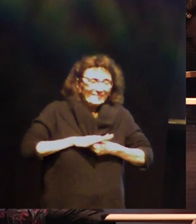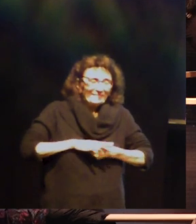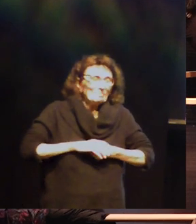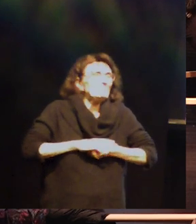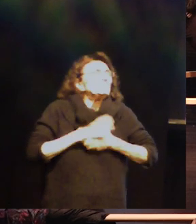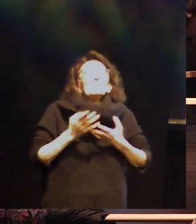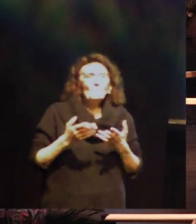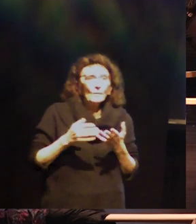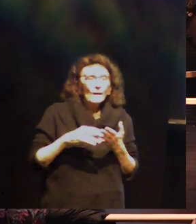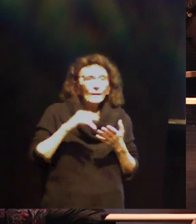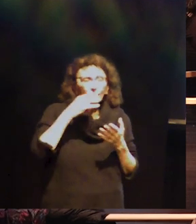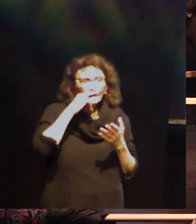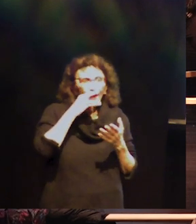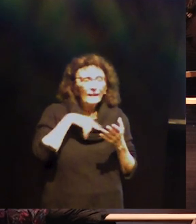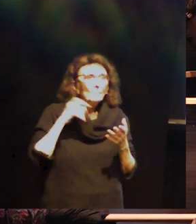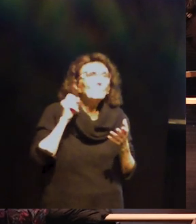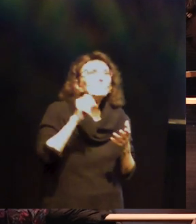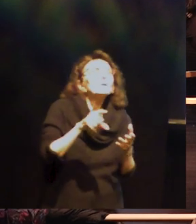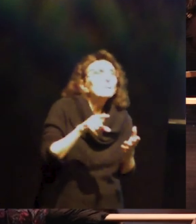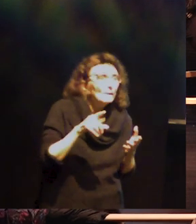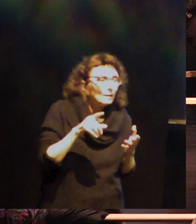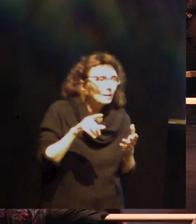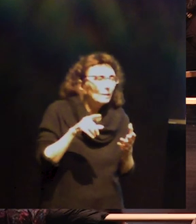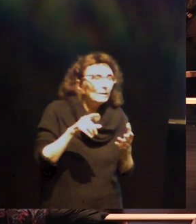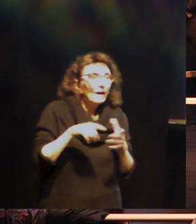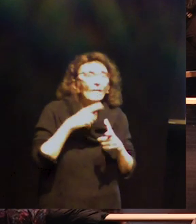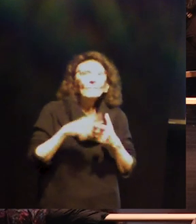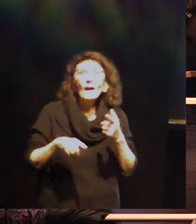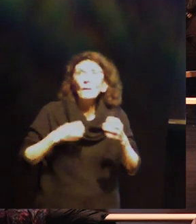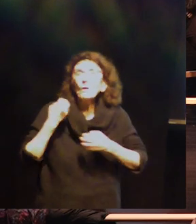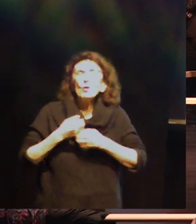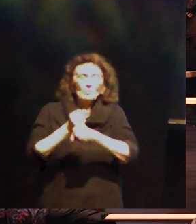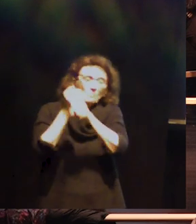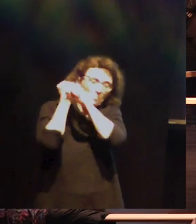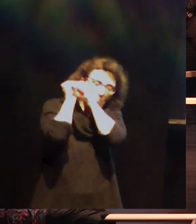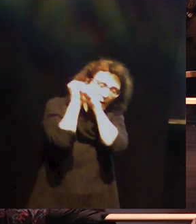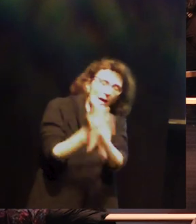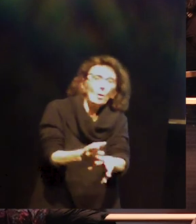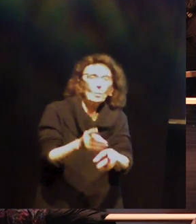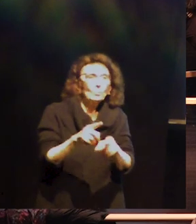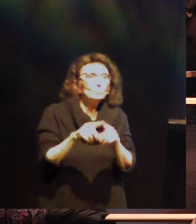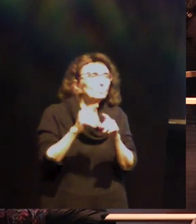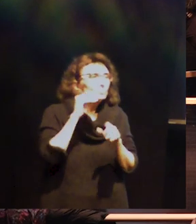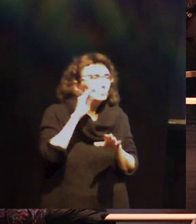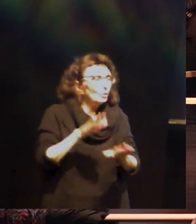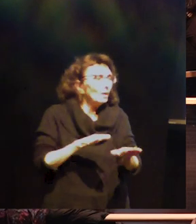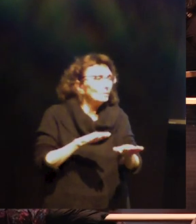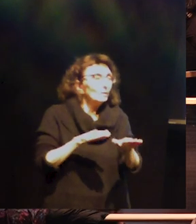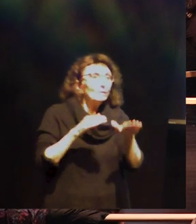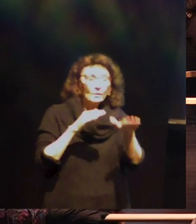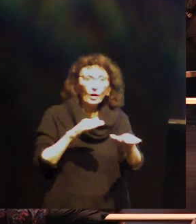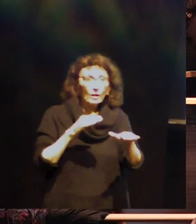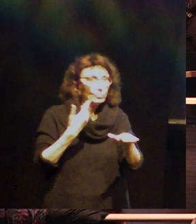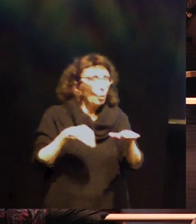know, provoked something and unfortunately got the brunt of it. And that little girl who's